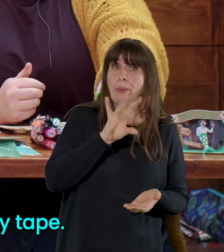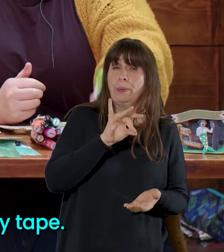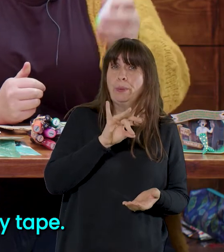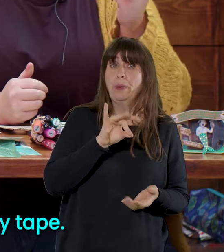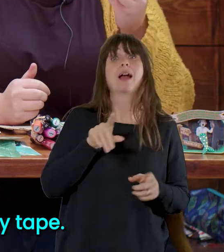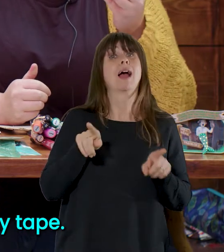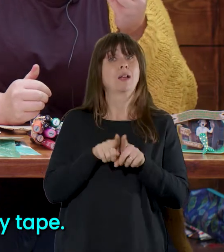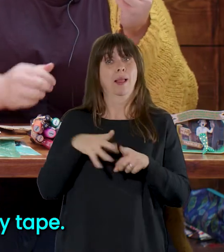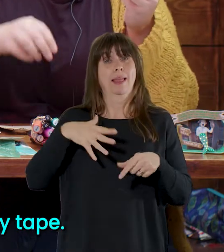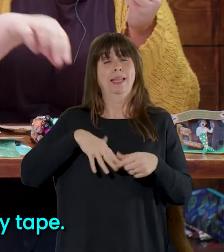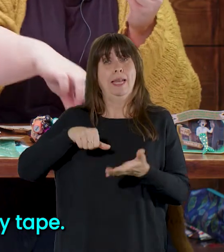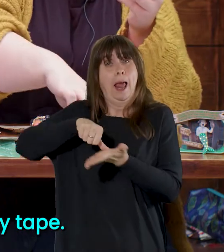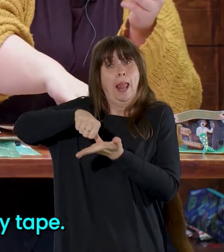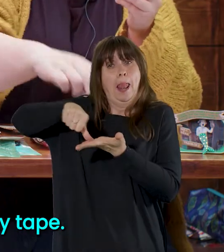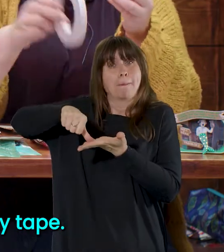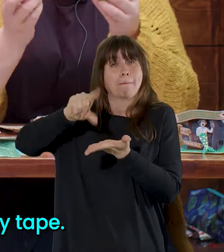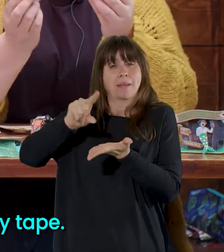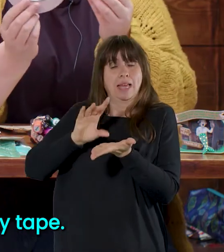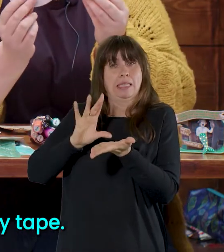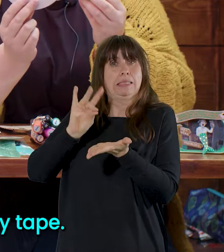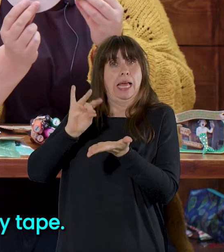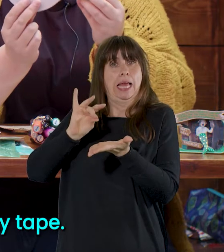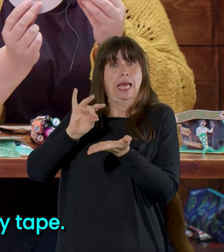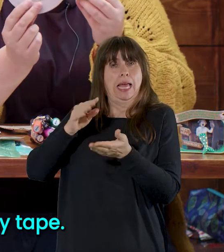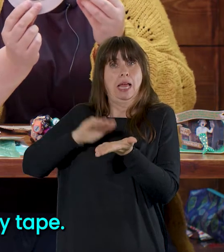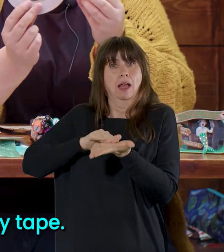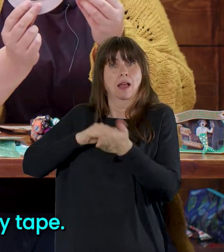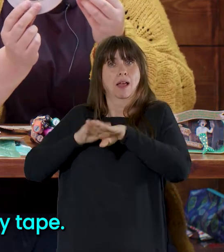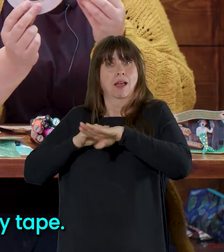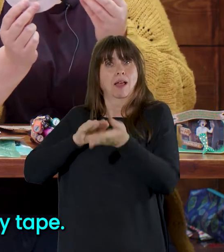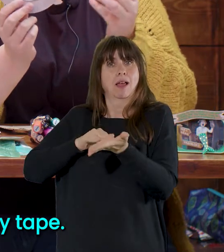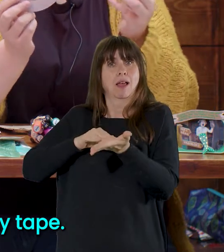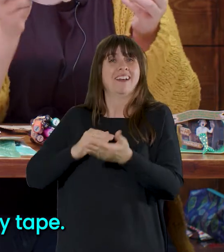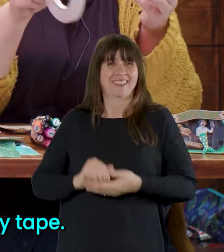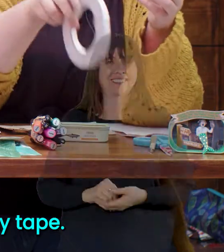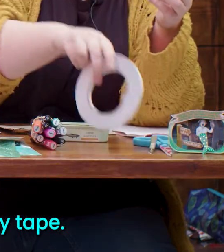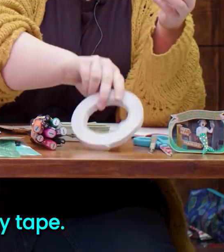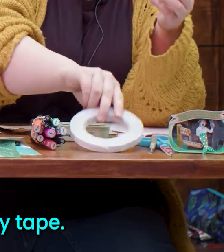Wedyn, mae angen glud a tap selo 2 ochr.